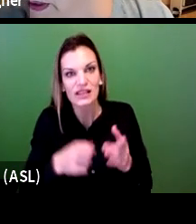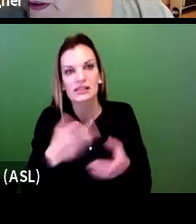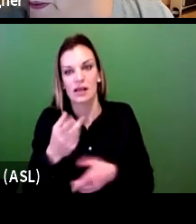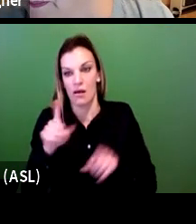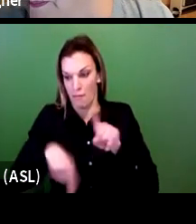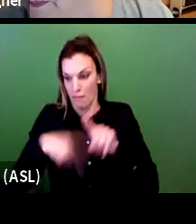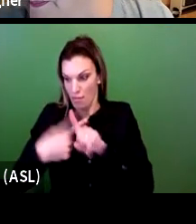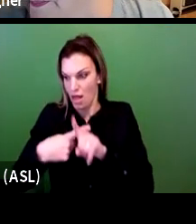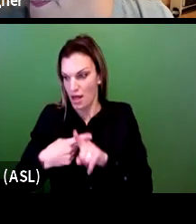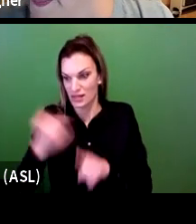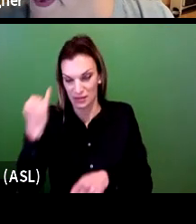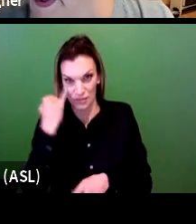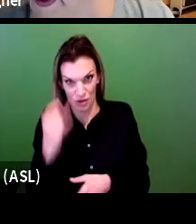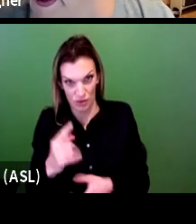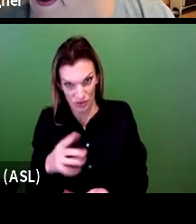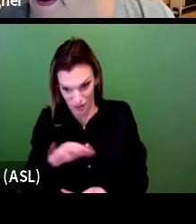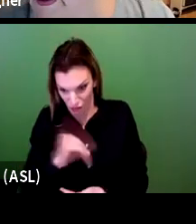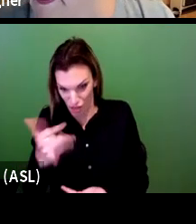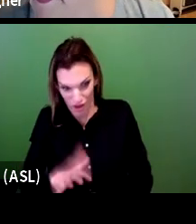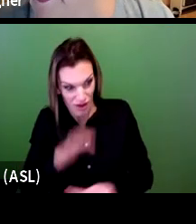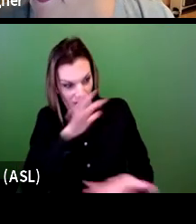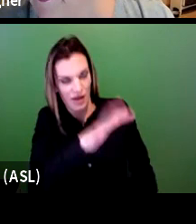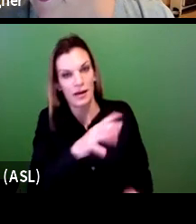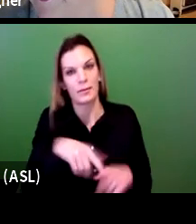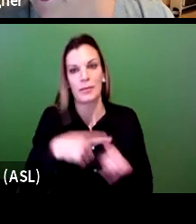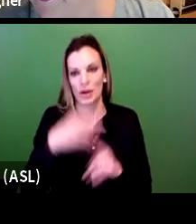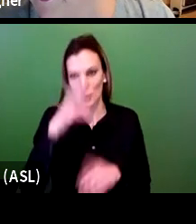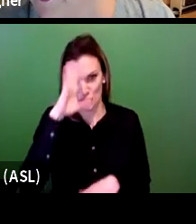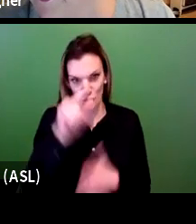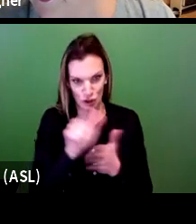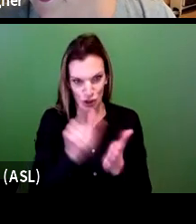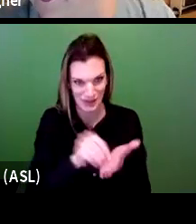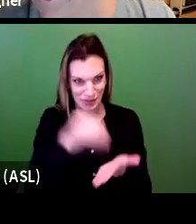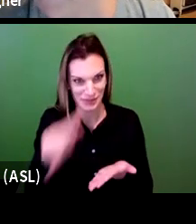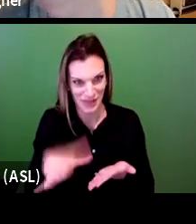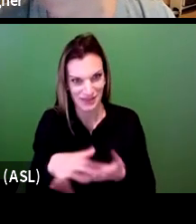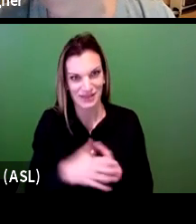very high because the hourly rates that are charged. And the